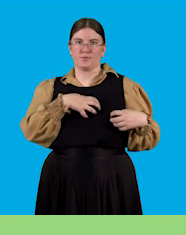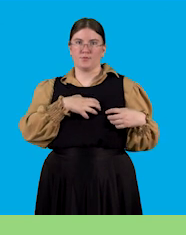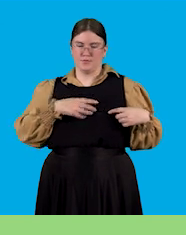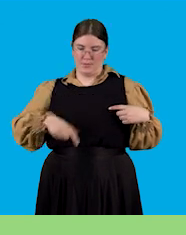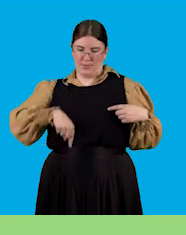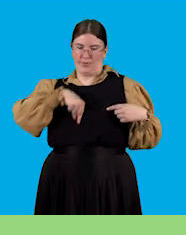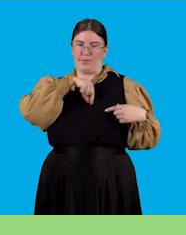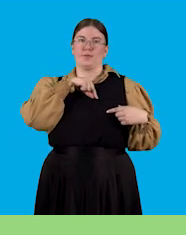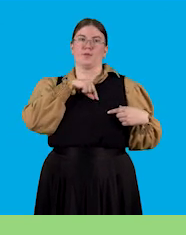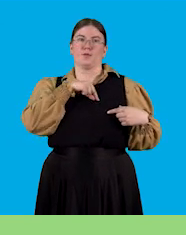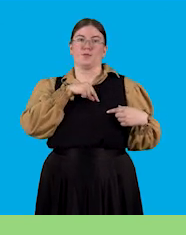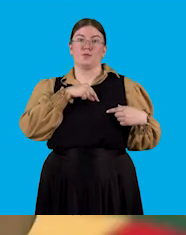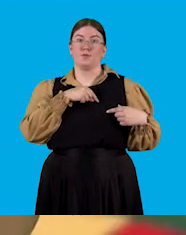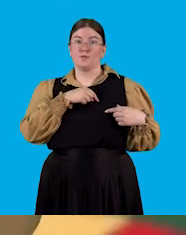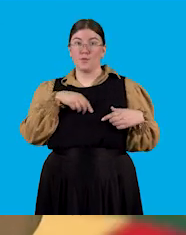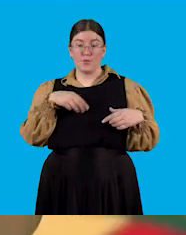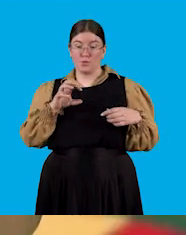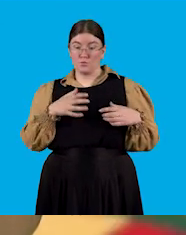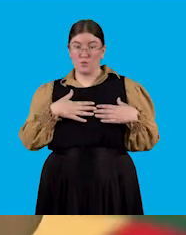the body.